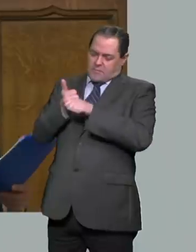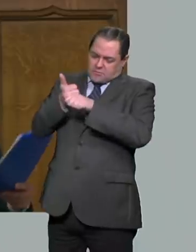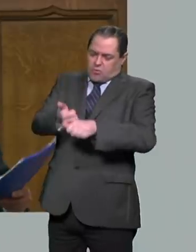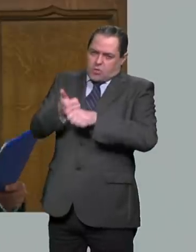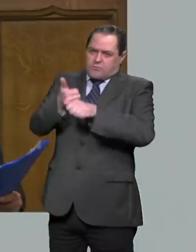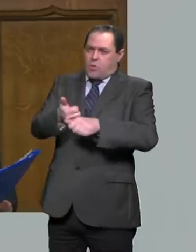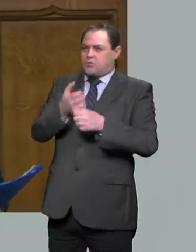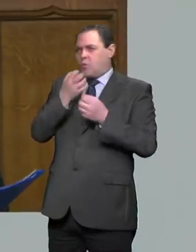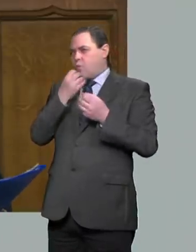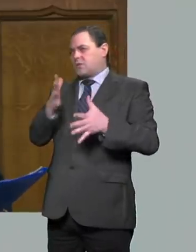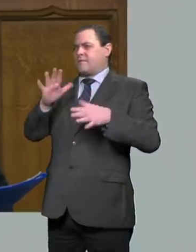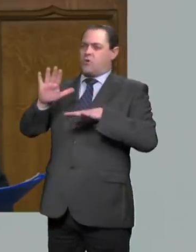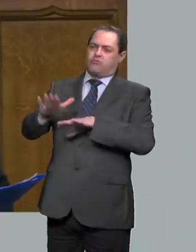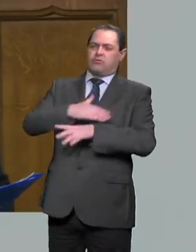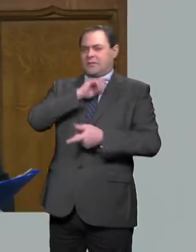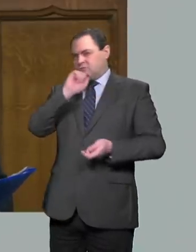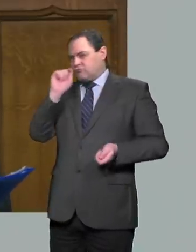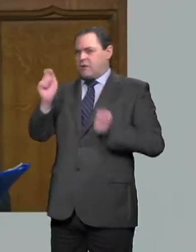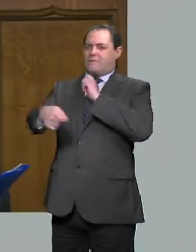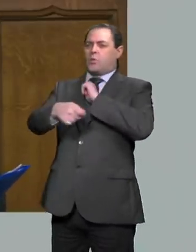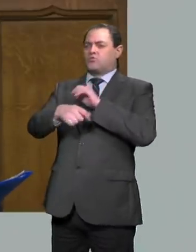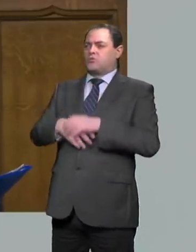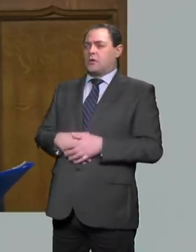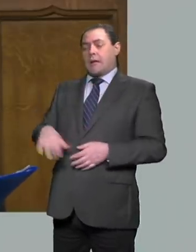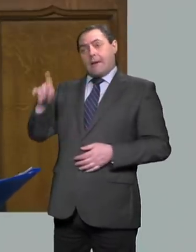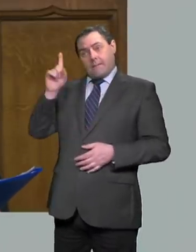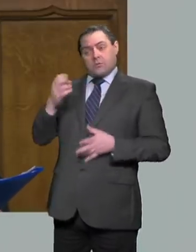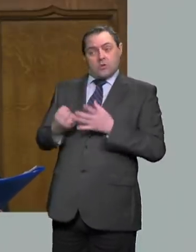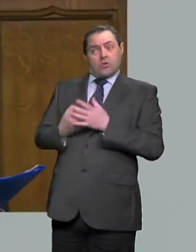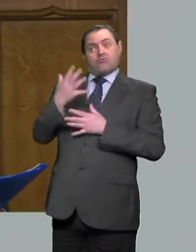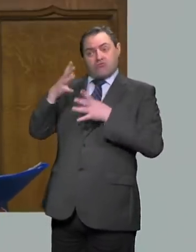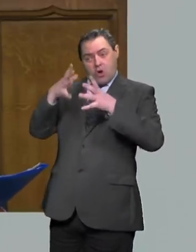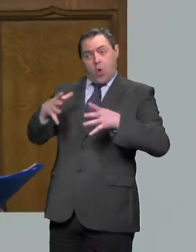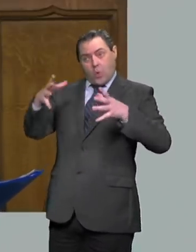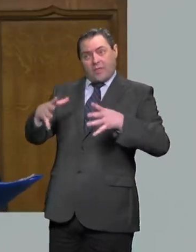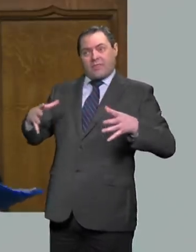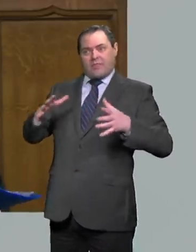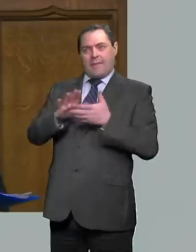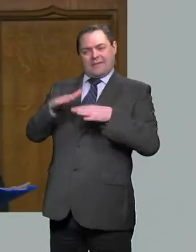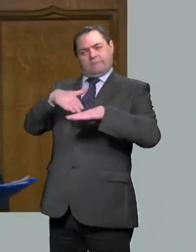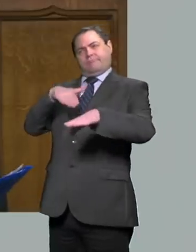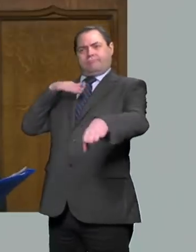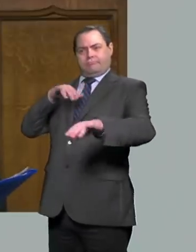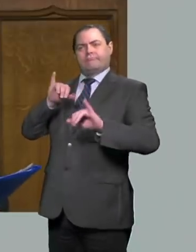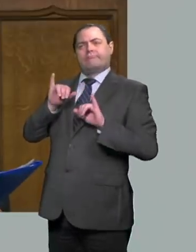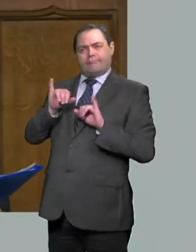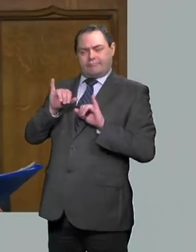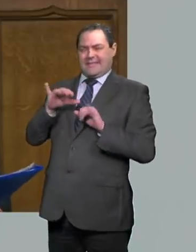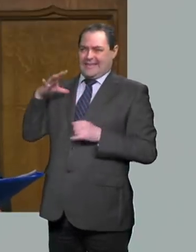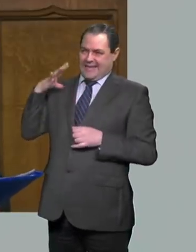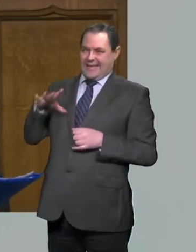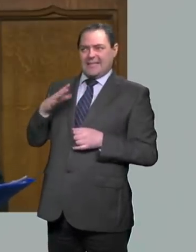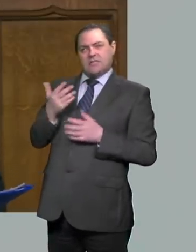is a green revolution in Blythe Valley. However, with such growth, the increased congestion on our roads, we are in desperate need